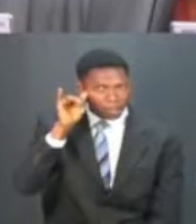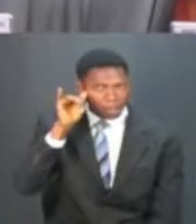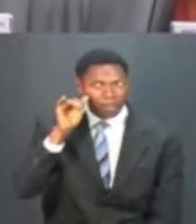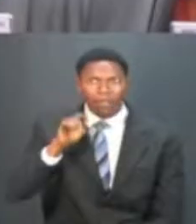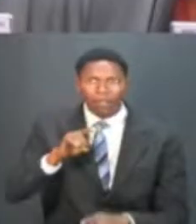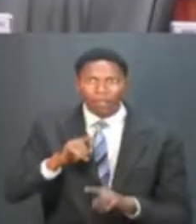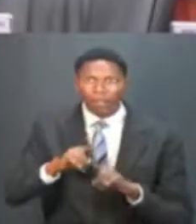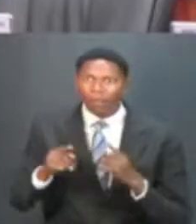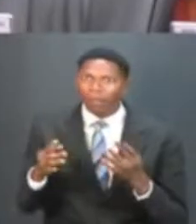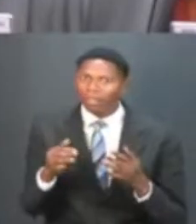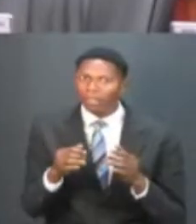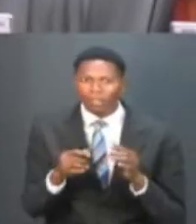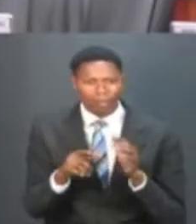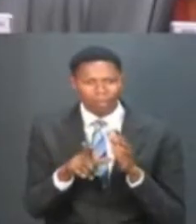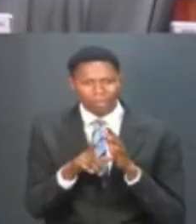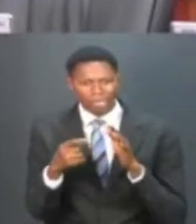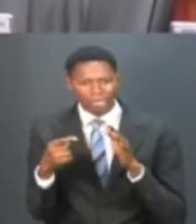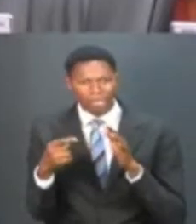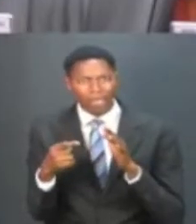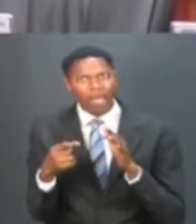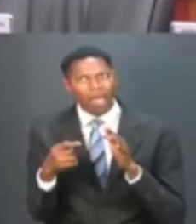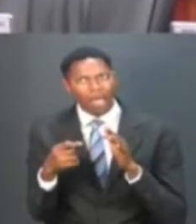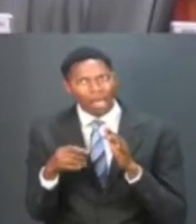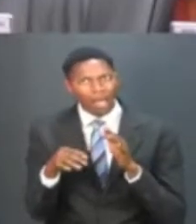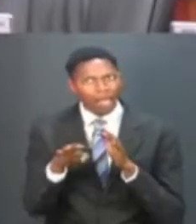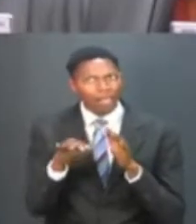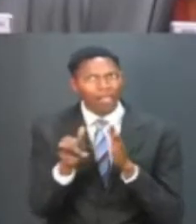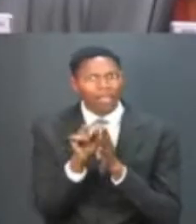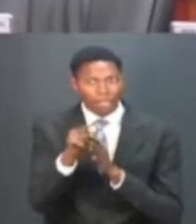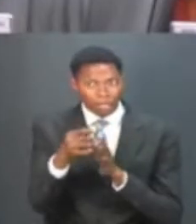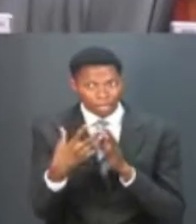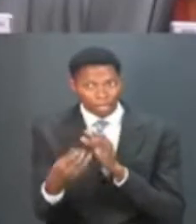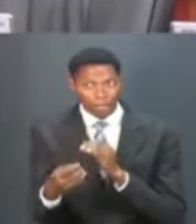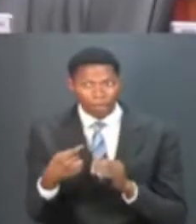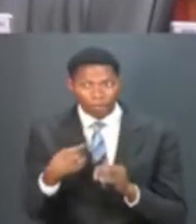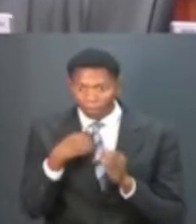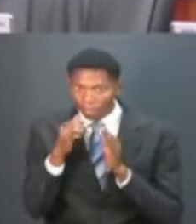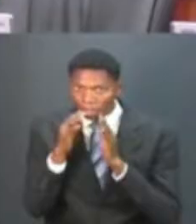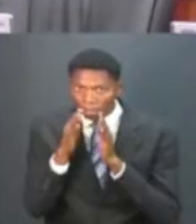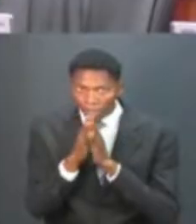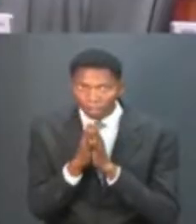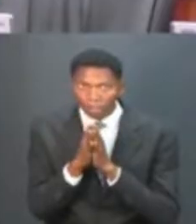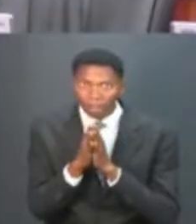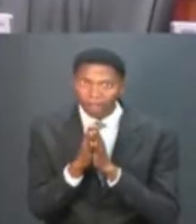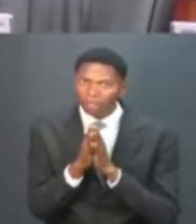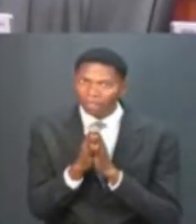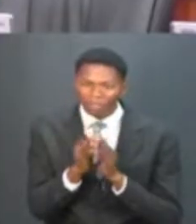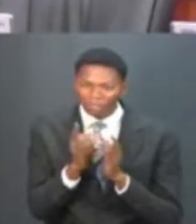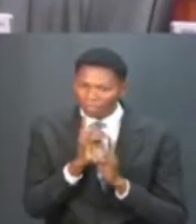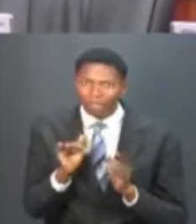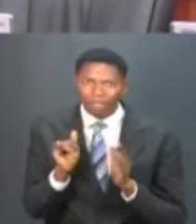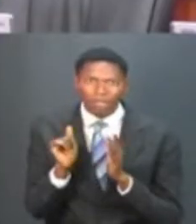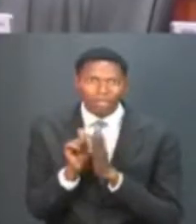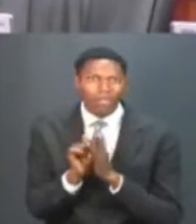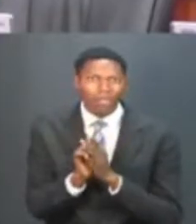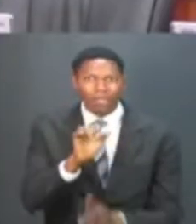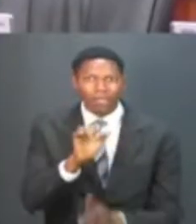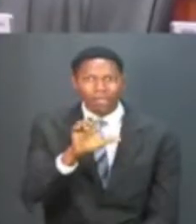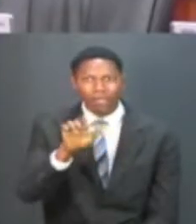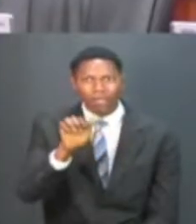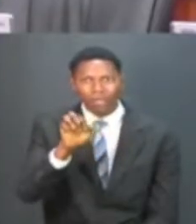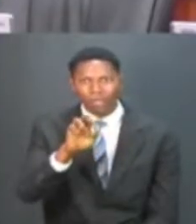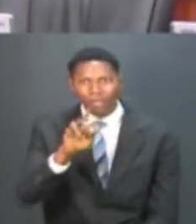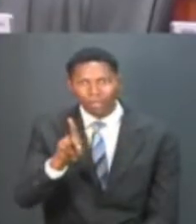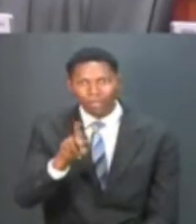has been captured under the column for absent. I pray dearly that the clerk at table take note and